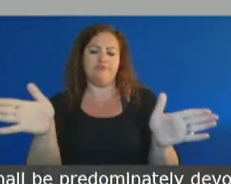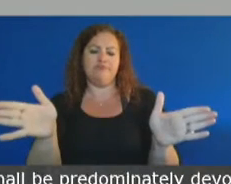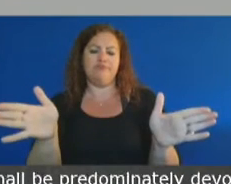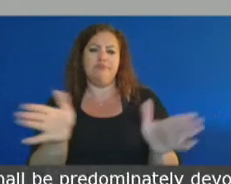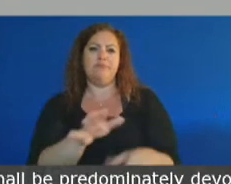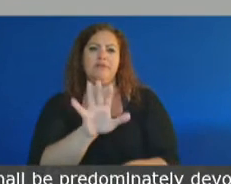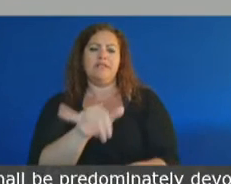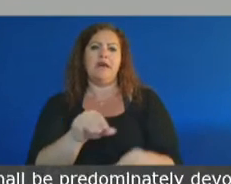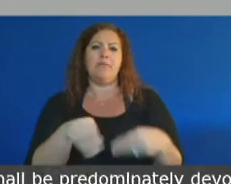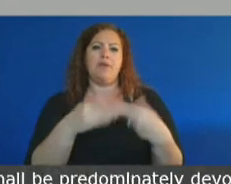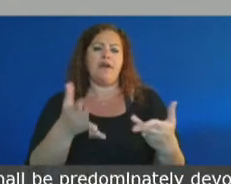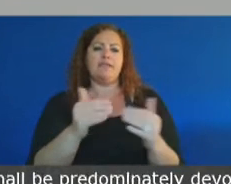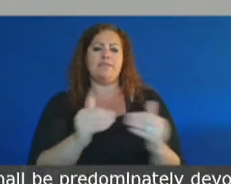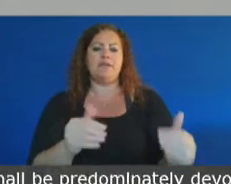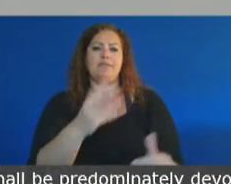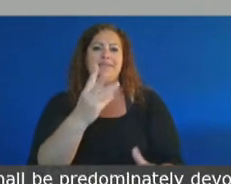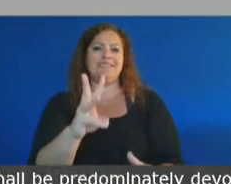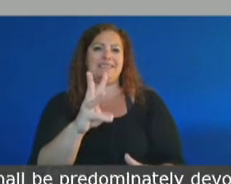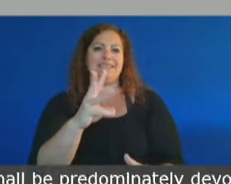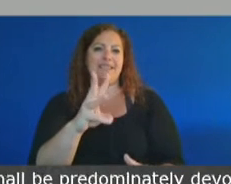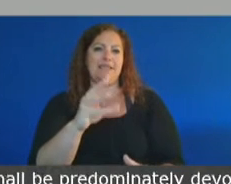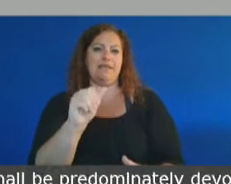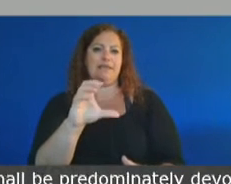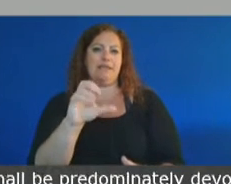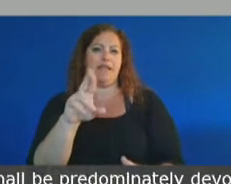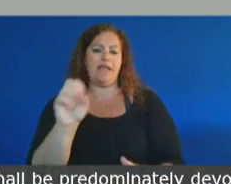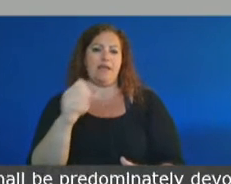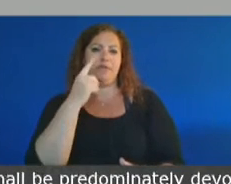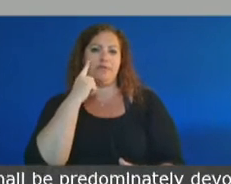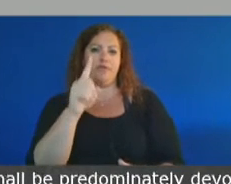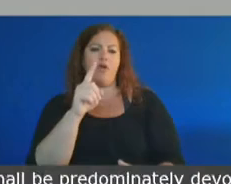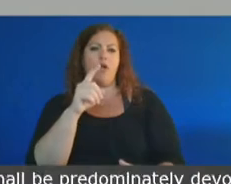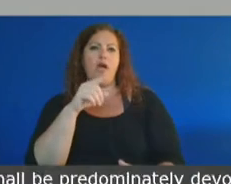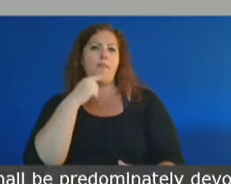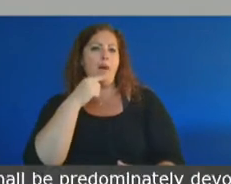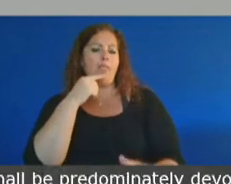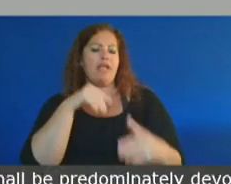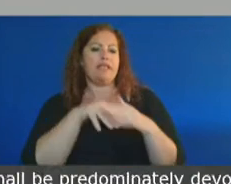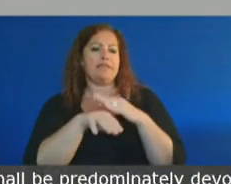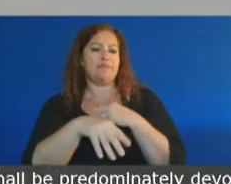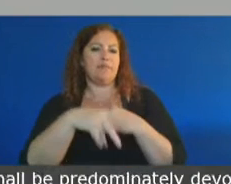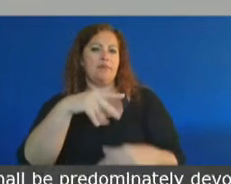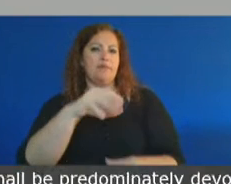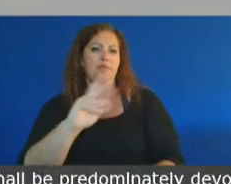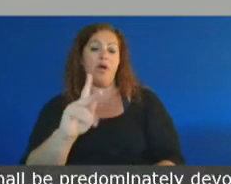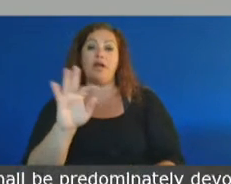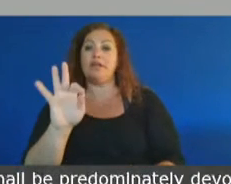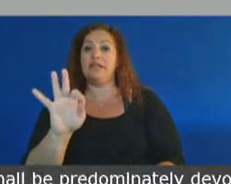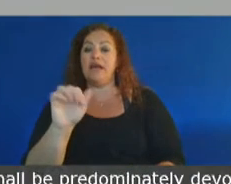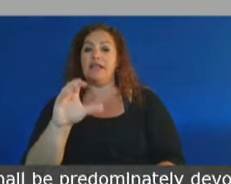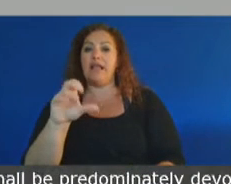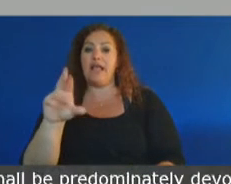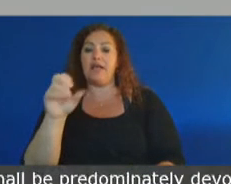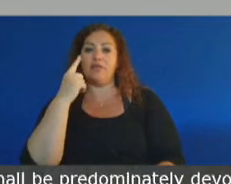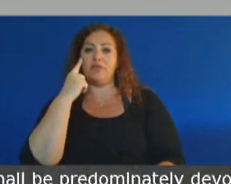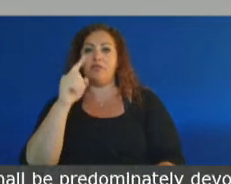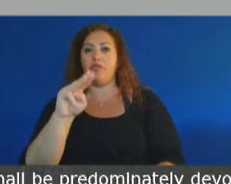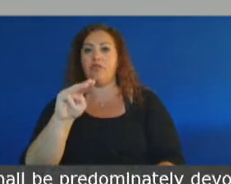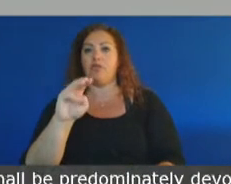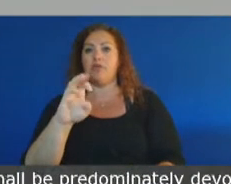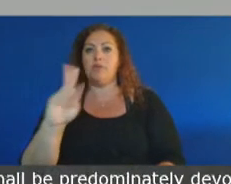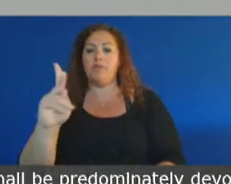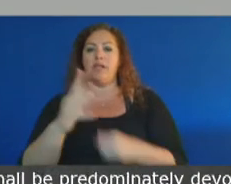16 acres for U publicly accessible Park nine of those Acres would be dedicated uh to meinberg county for a future